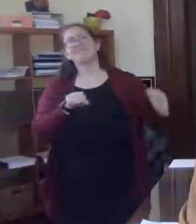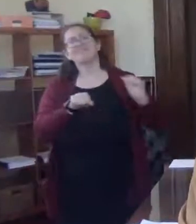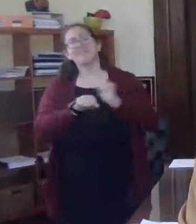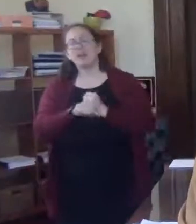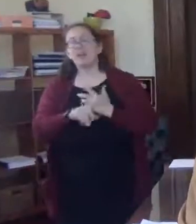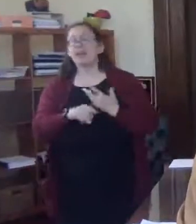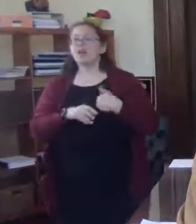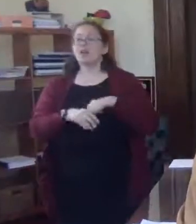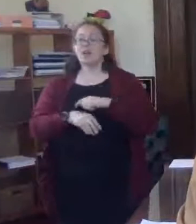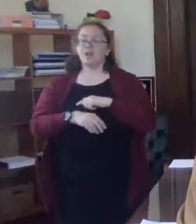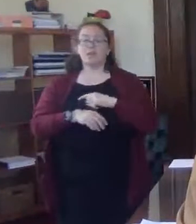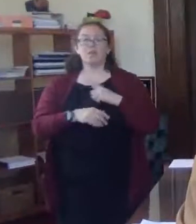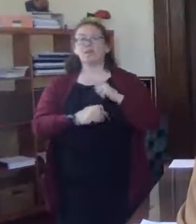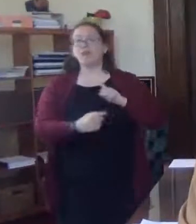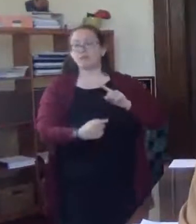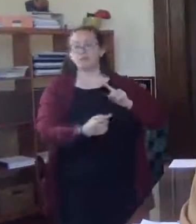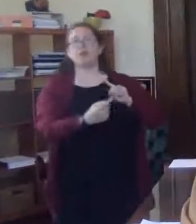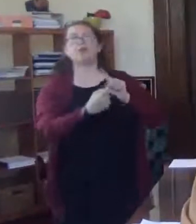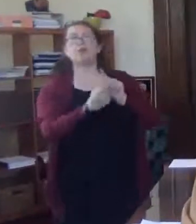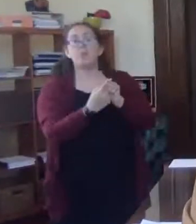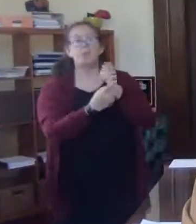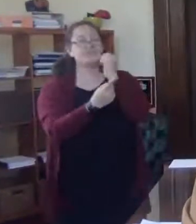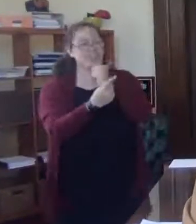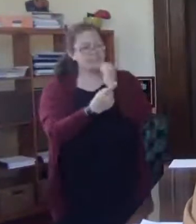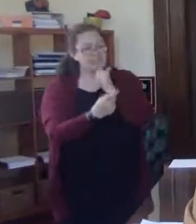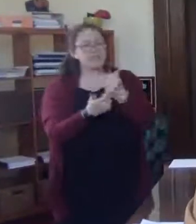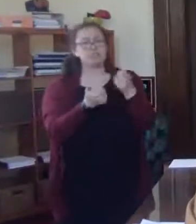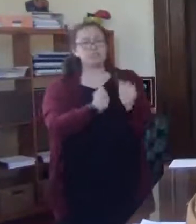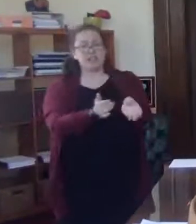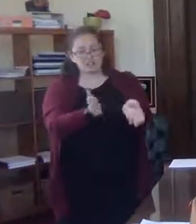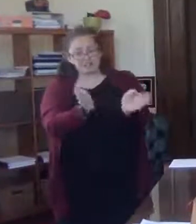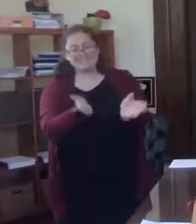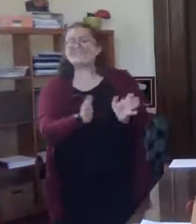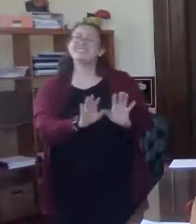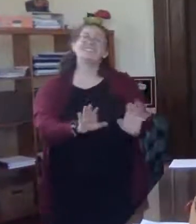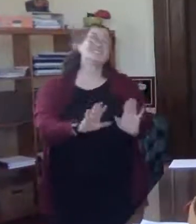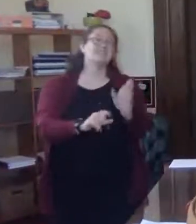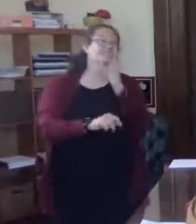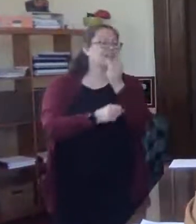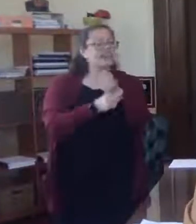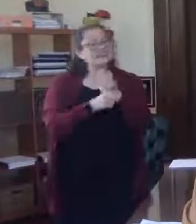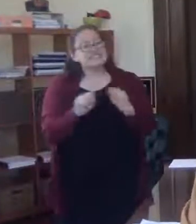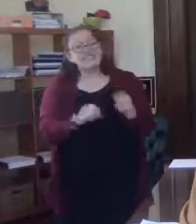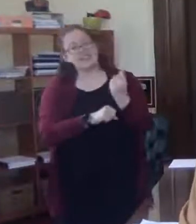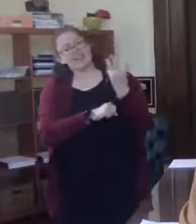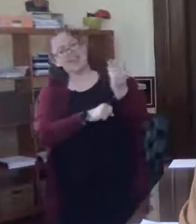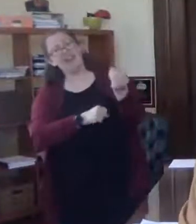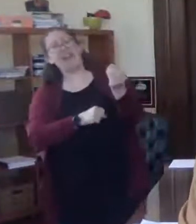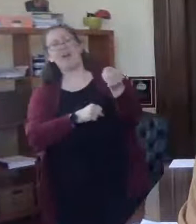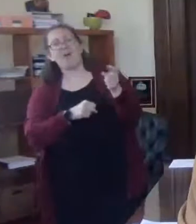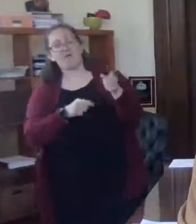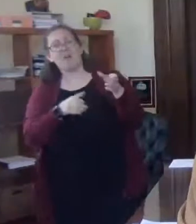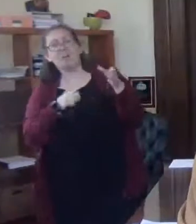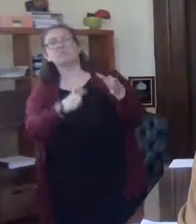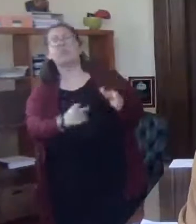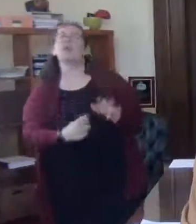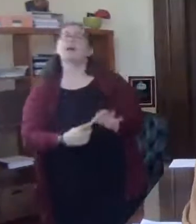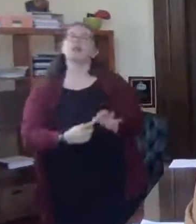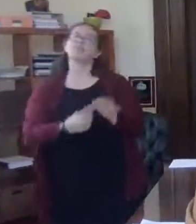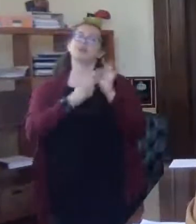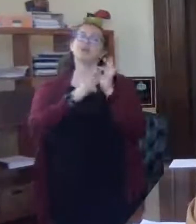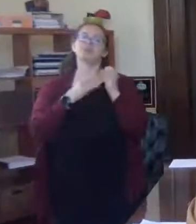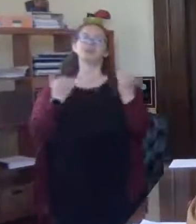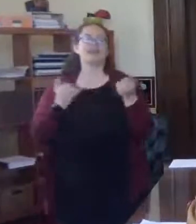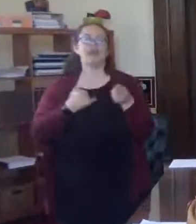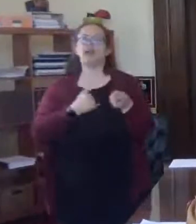approach people every day to try to persuade them that it's not safe really for them to be on the street, particularly in a situation where